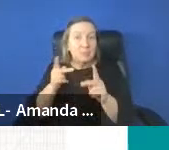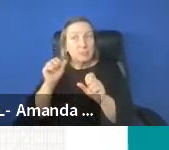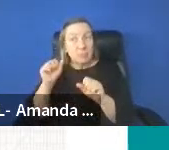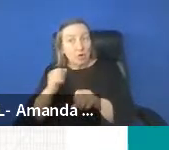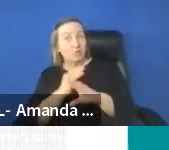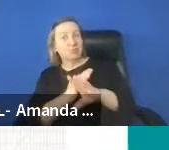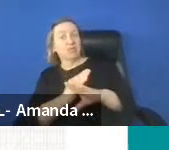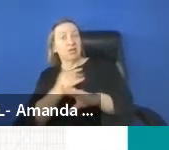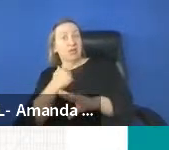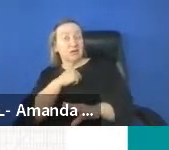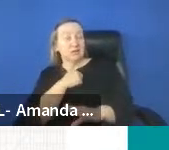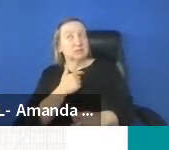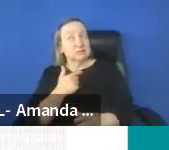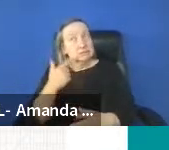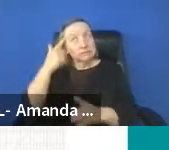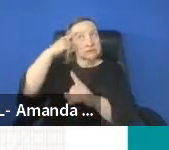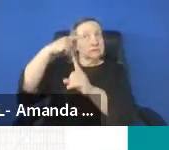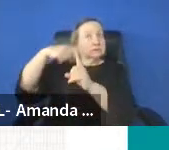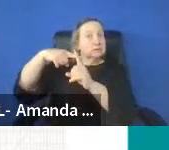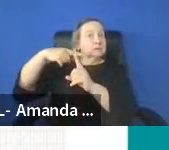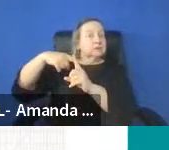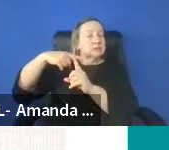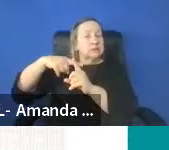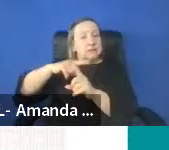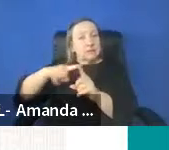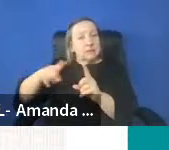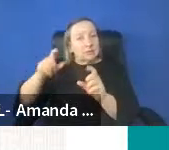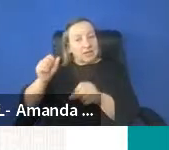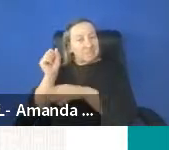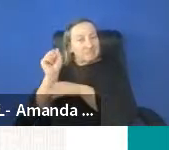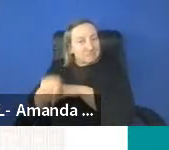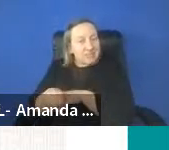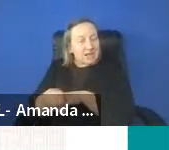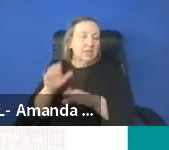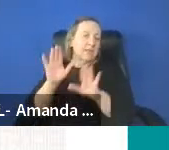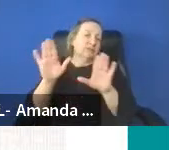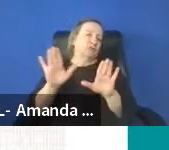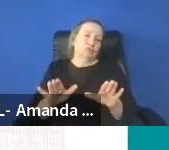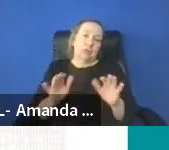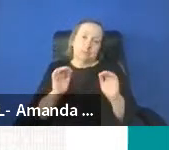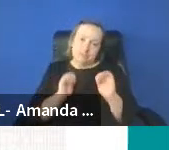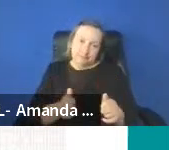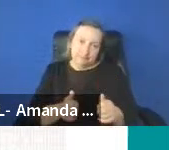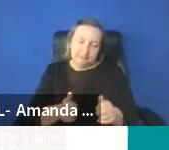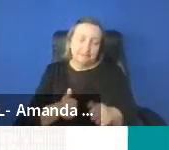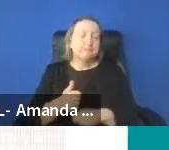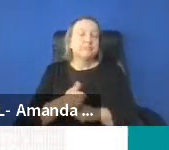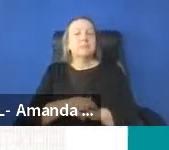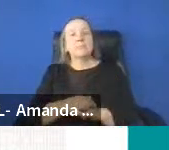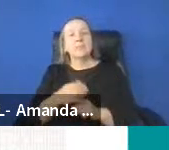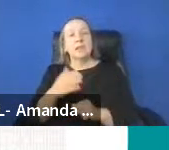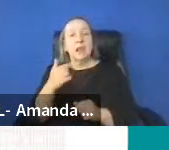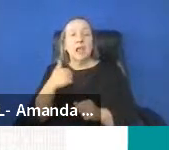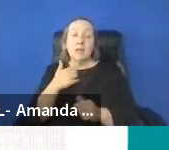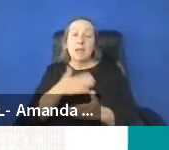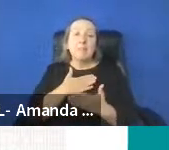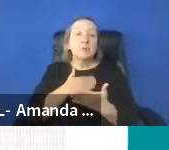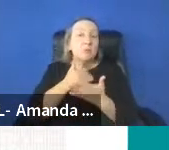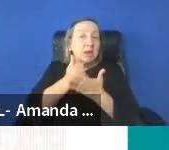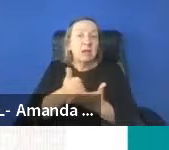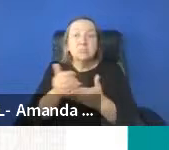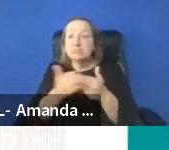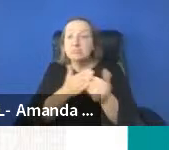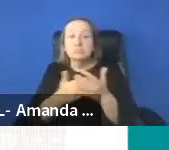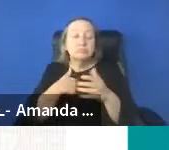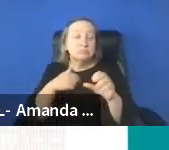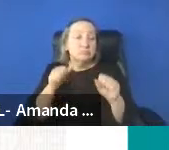roadblocks, and we're optimistic that we can get over that. That's great, and I'd be happy to help in any way.